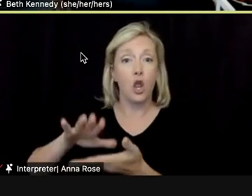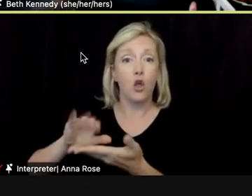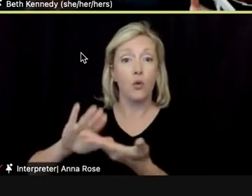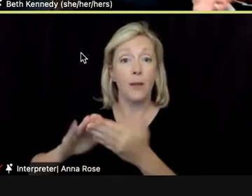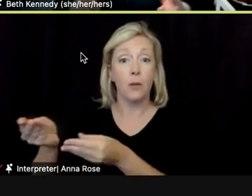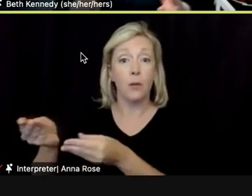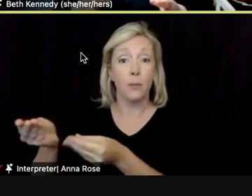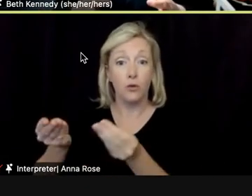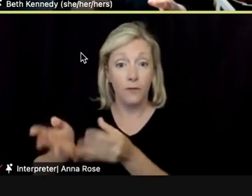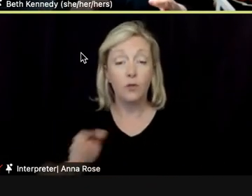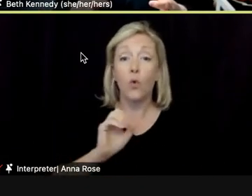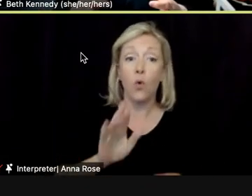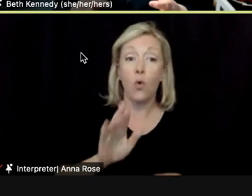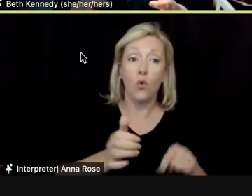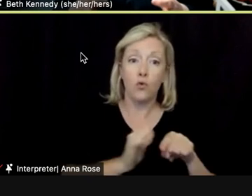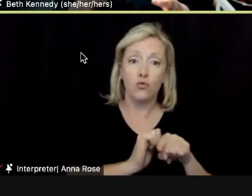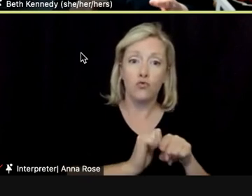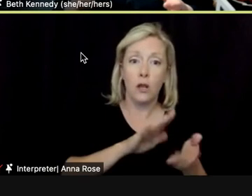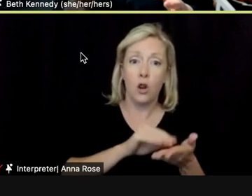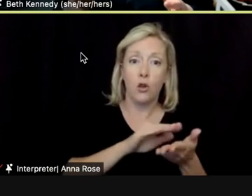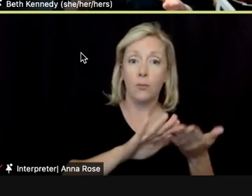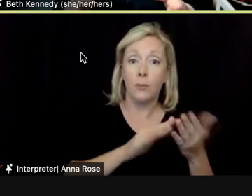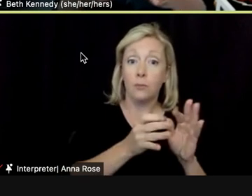interpreter, or you can get both of those